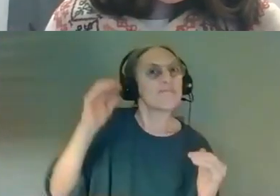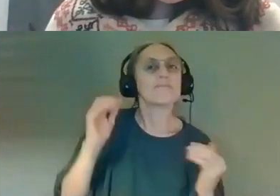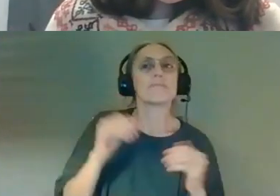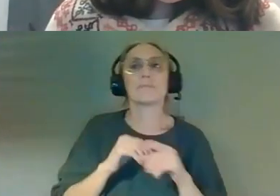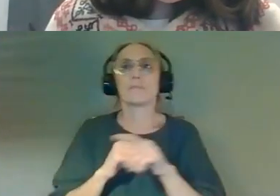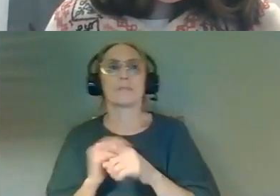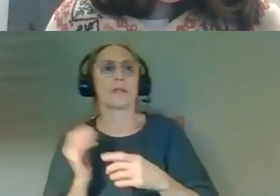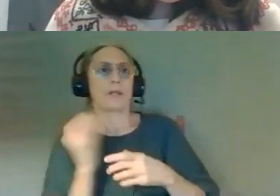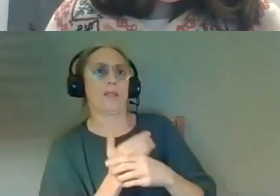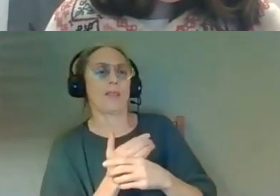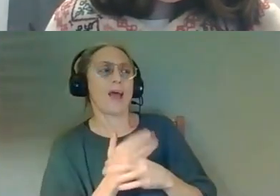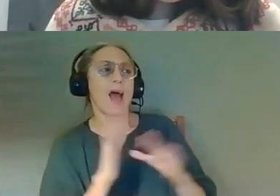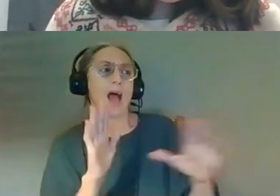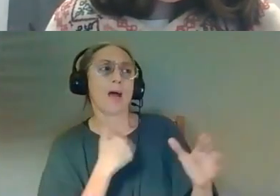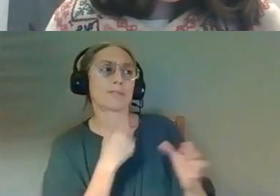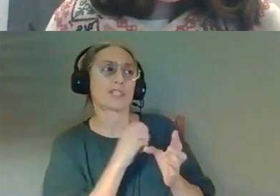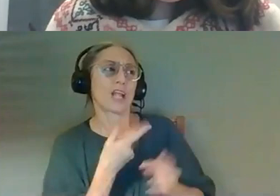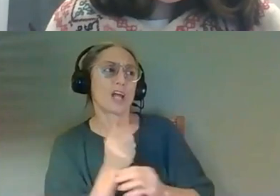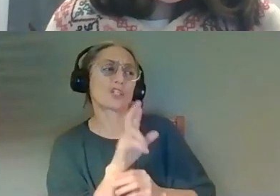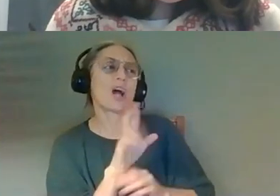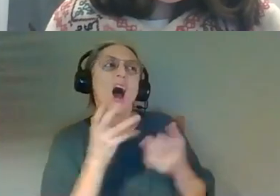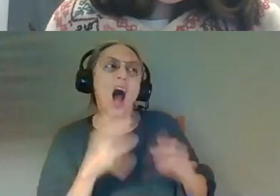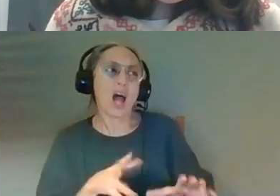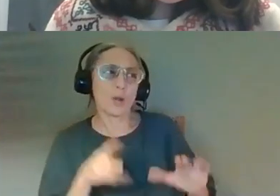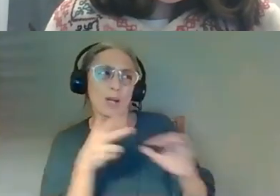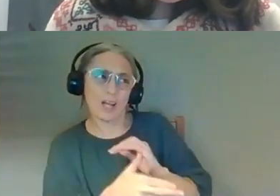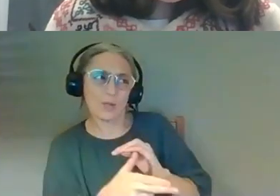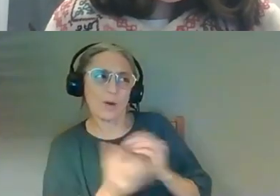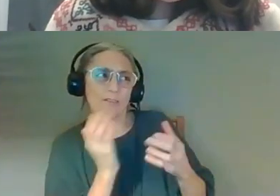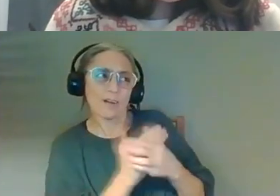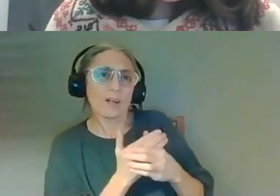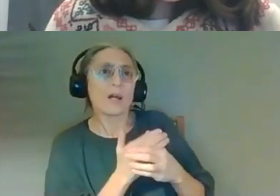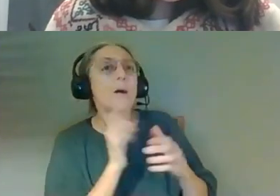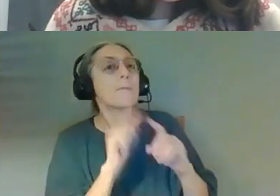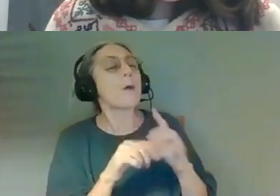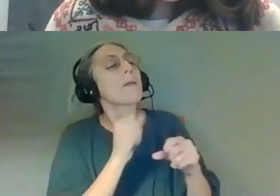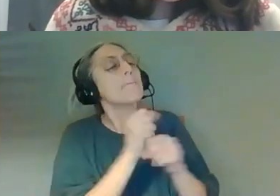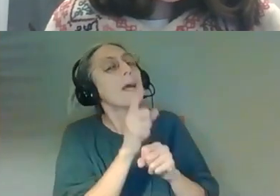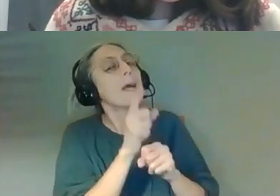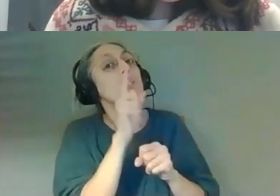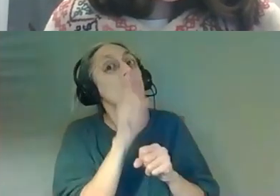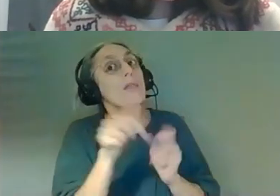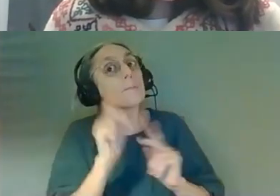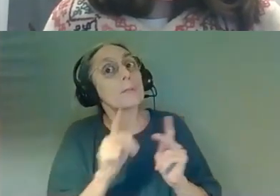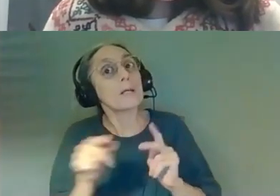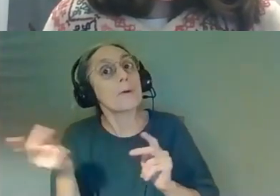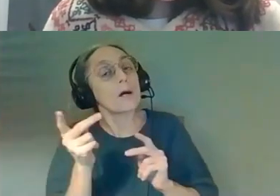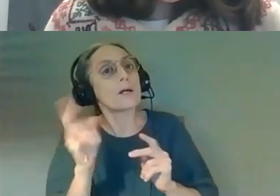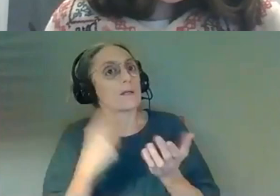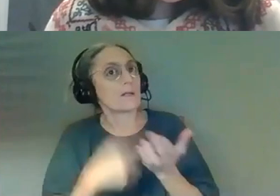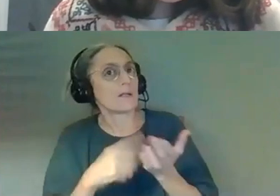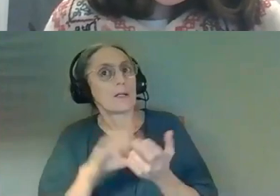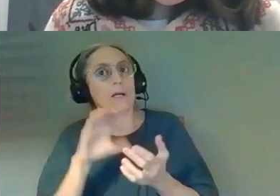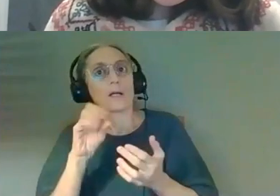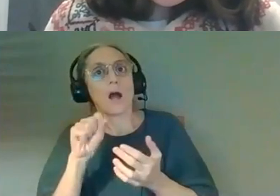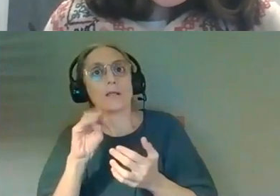Hunter, I don't mean to cut you off, I apologize. I just want to make sure you get a chance to hear from Cosmos and Jan, because they provide the food aspect while Active